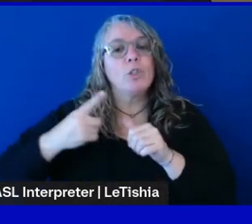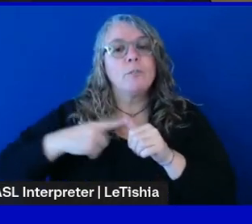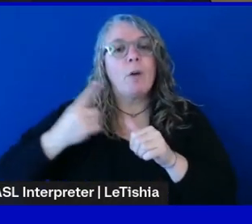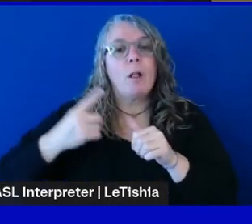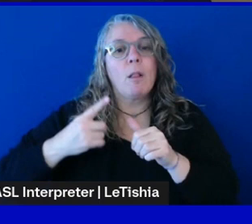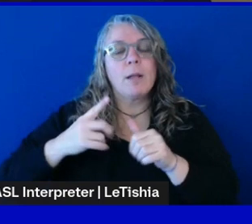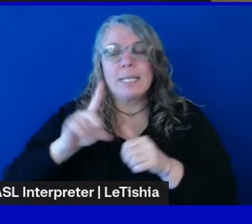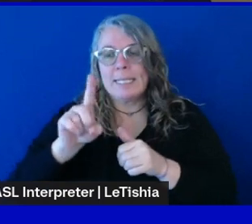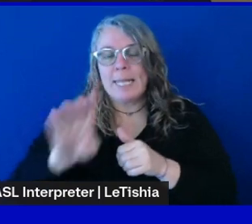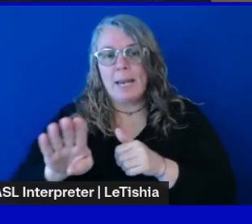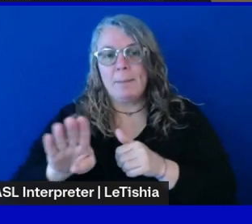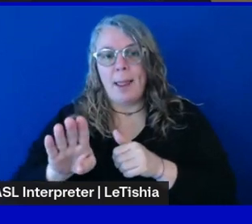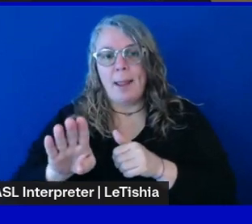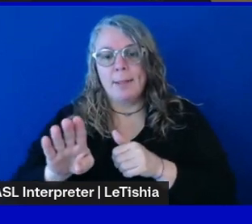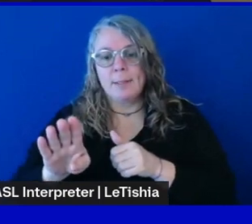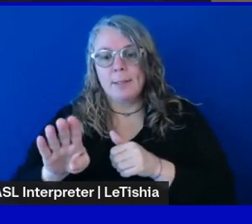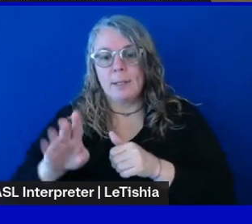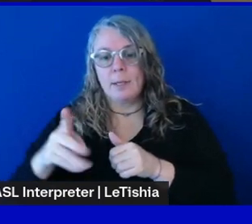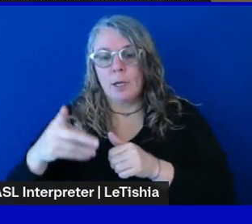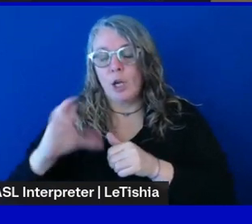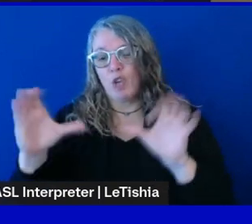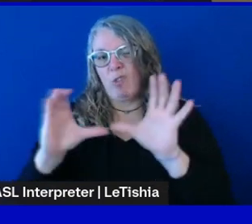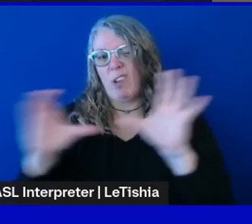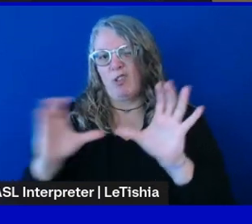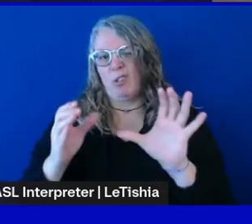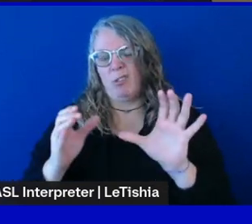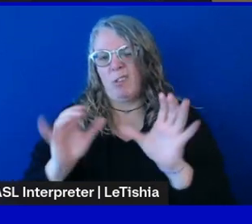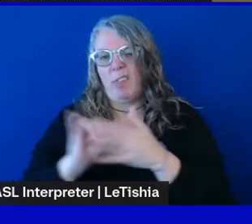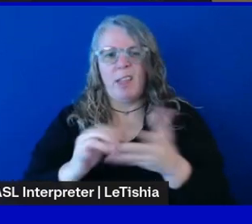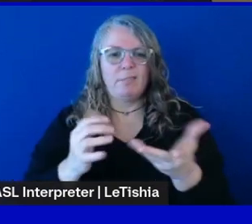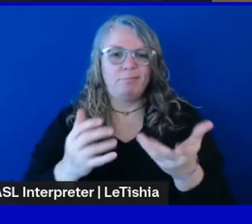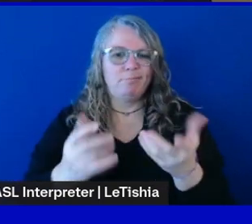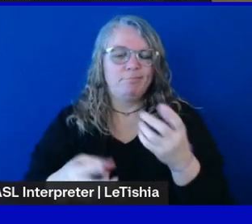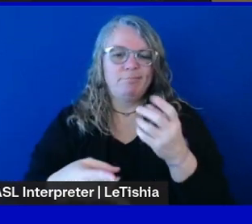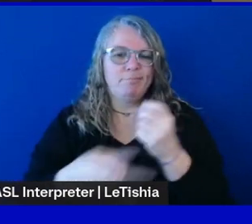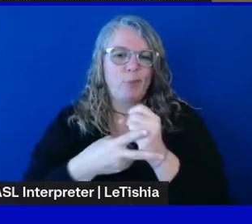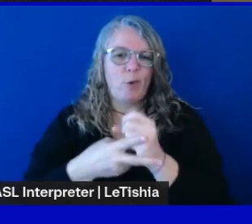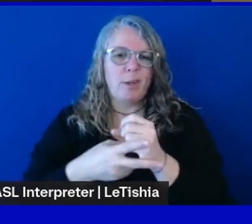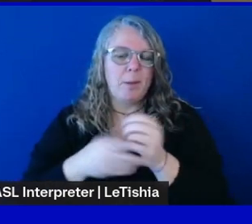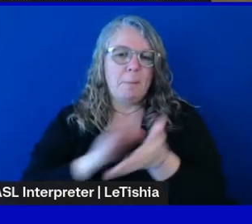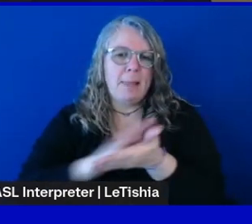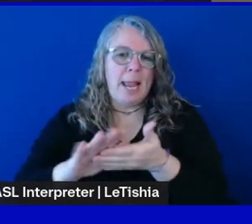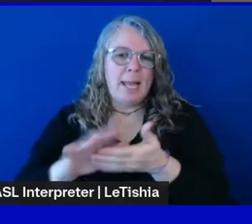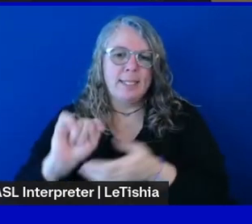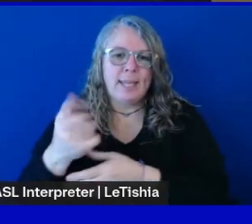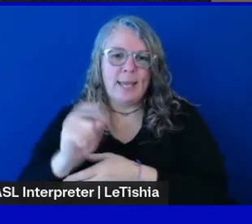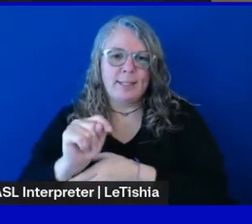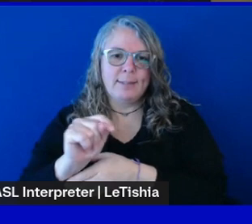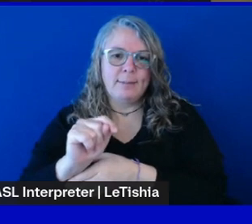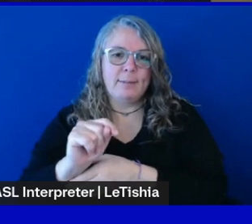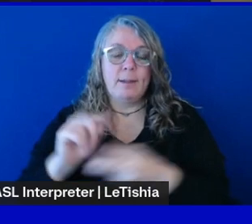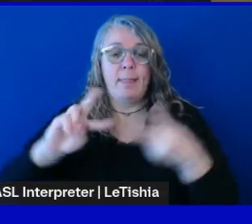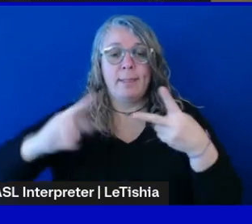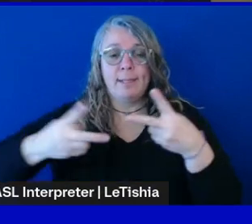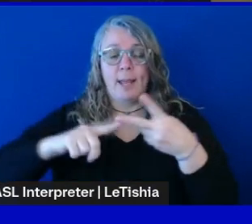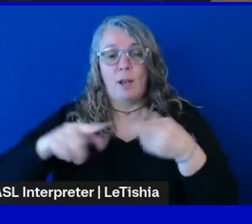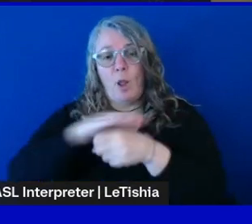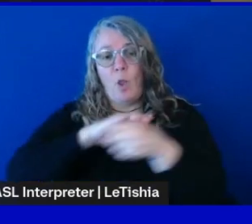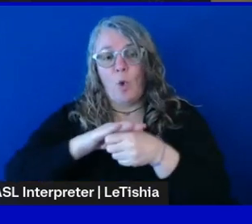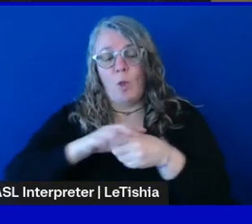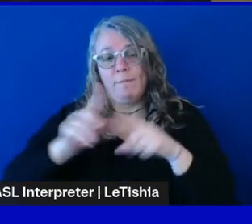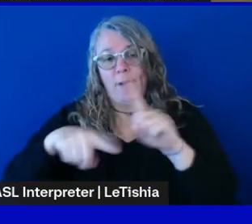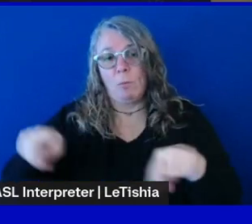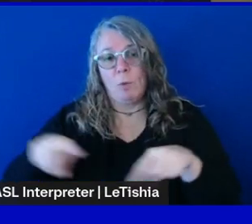database credentials literally just stored in plain text. The second local variable is